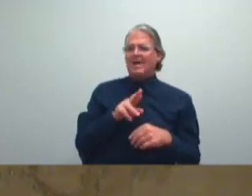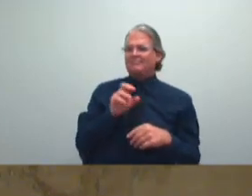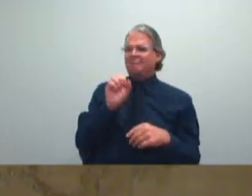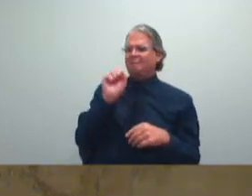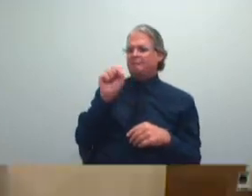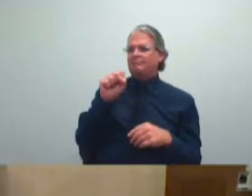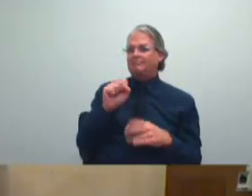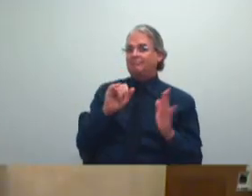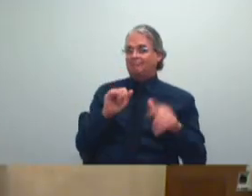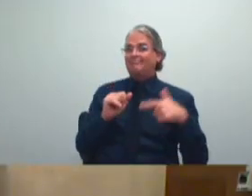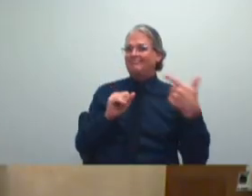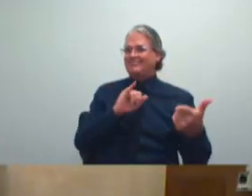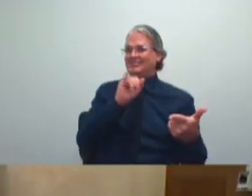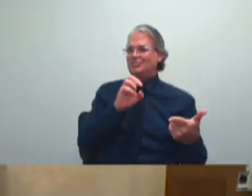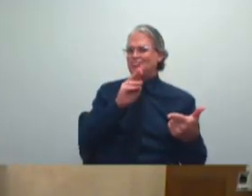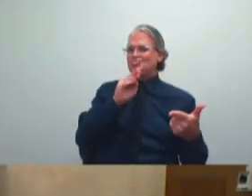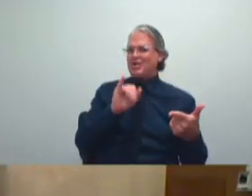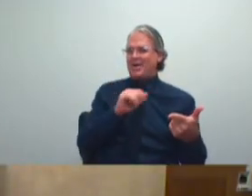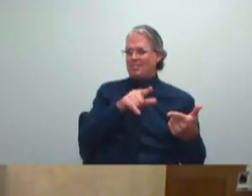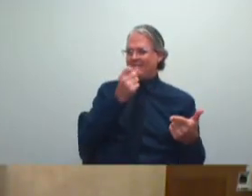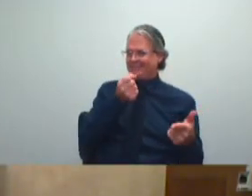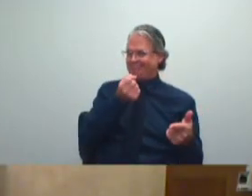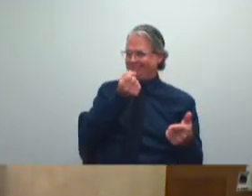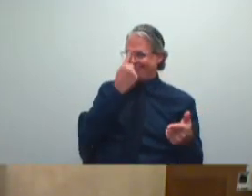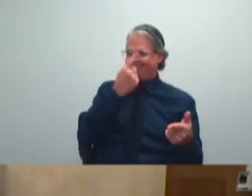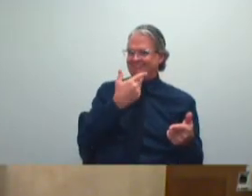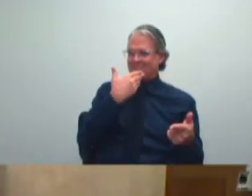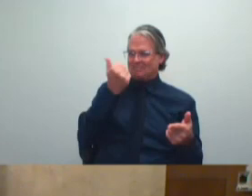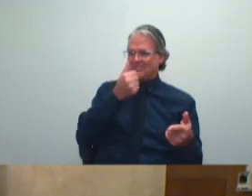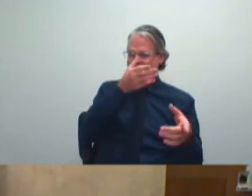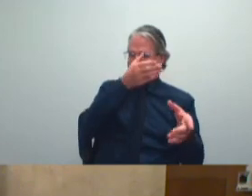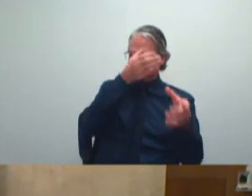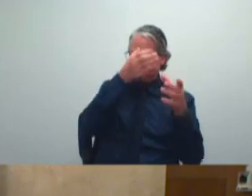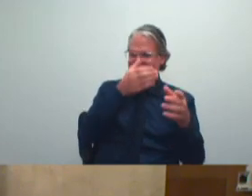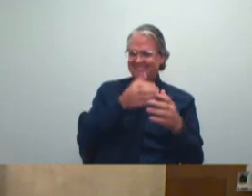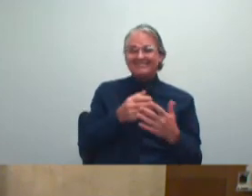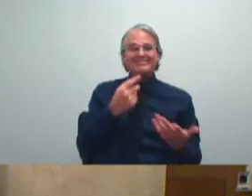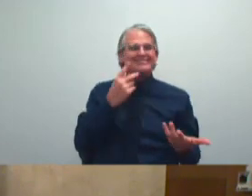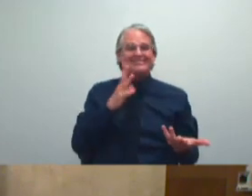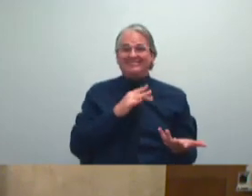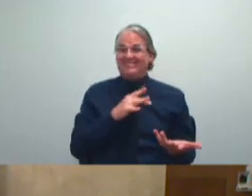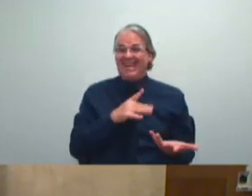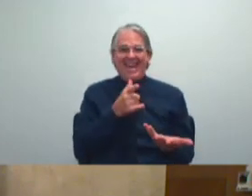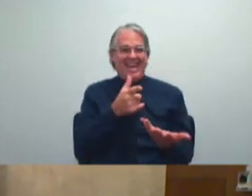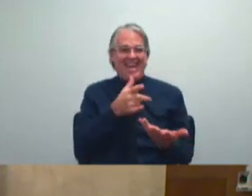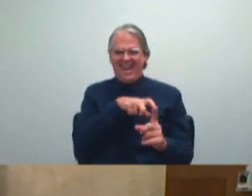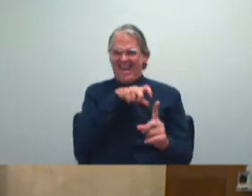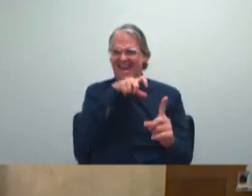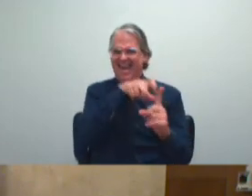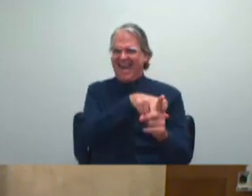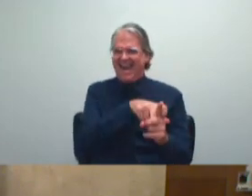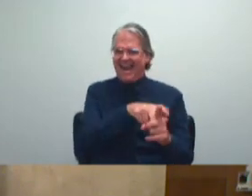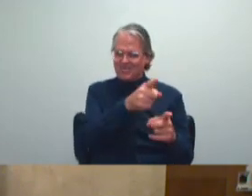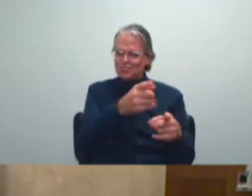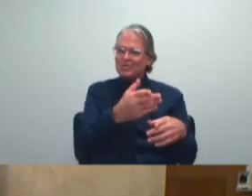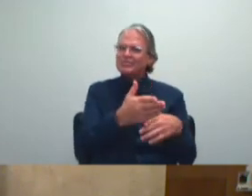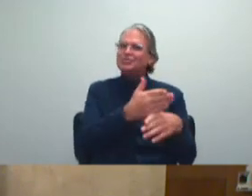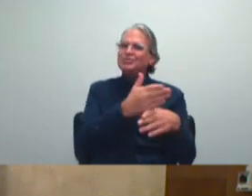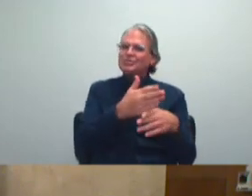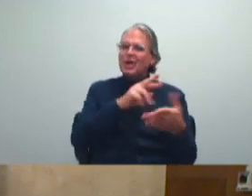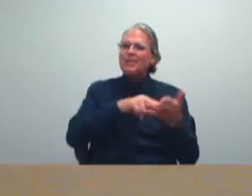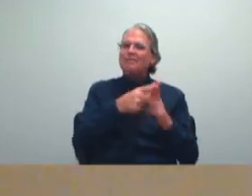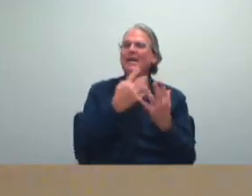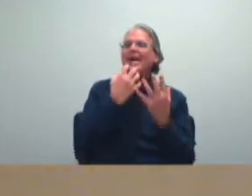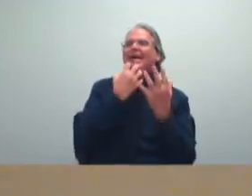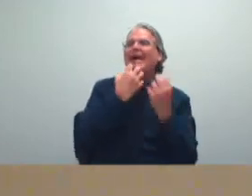Jeremy. Well, I don't That's what I thank love you. I don't know about this. that. But, Sharing is caring. yes, Yeah. it is the kind of thing